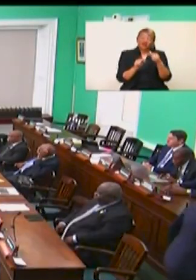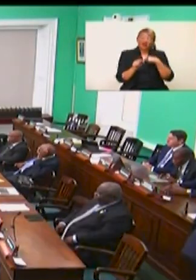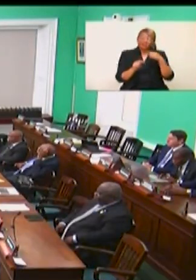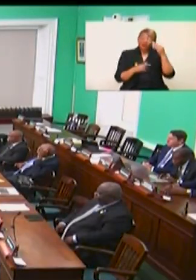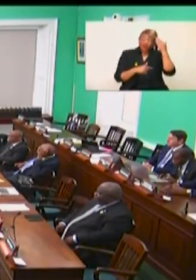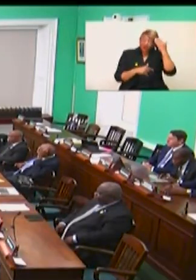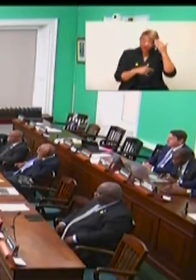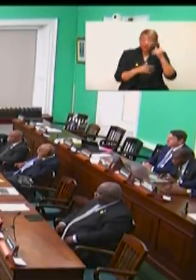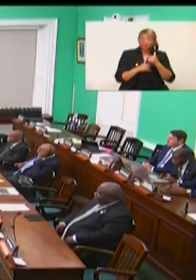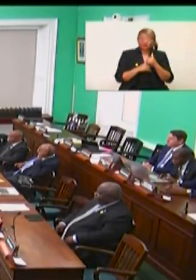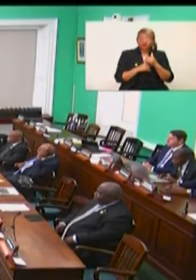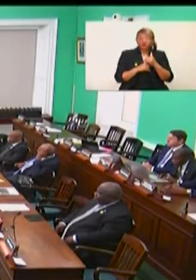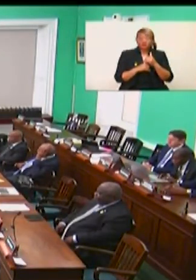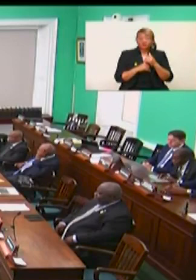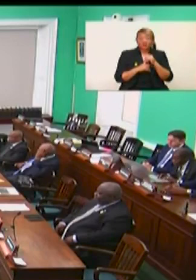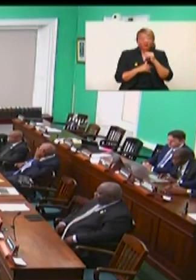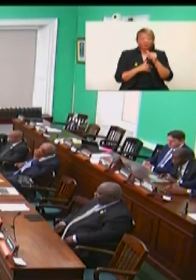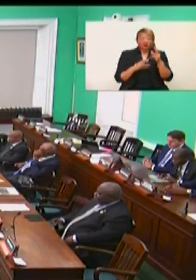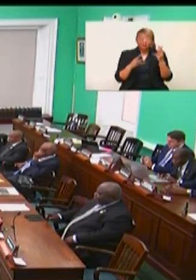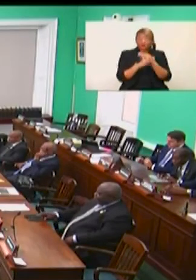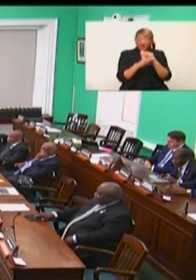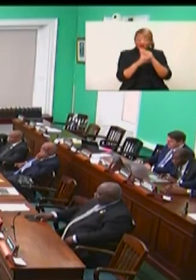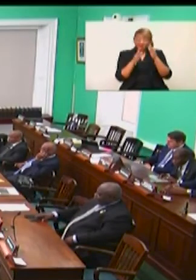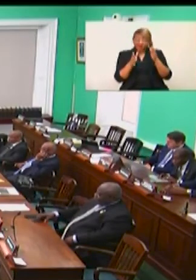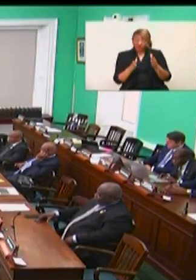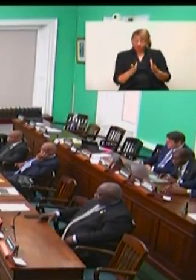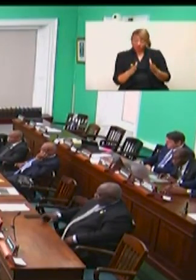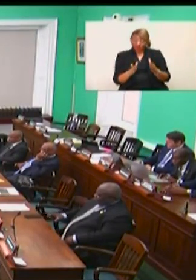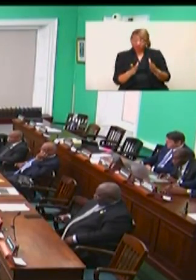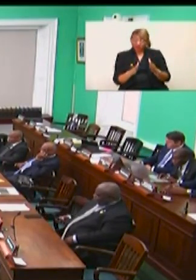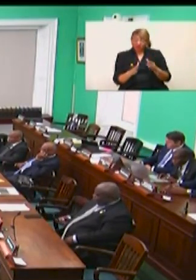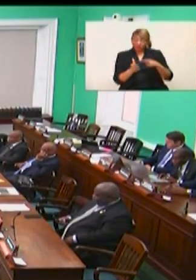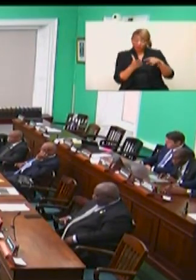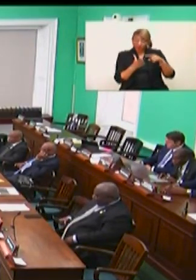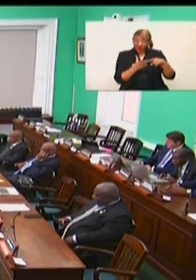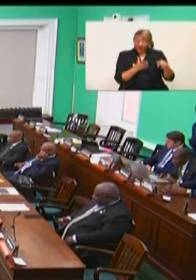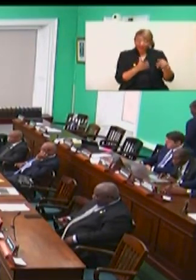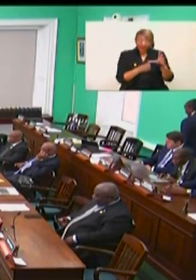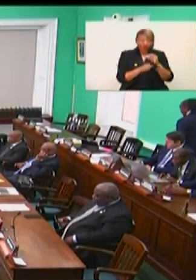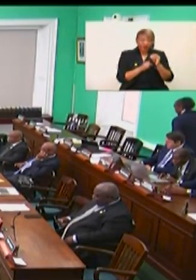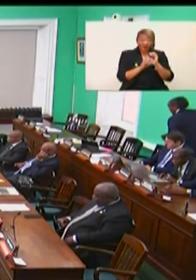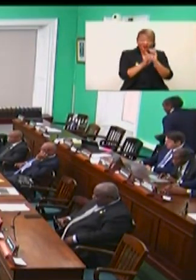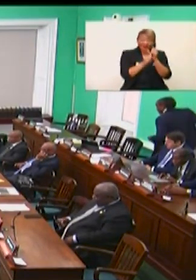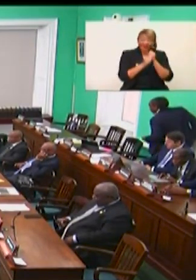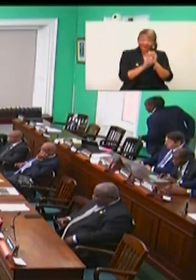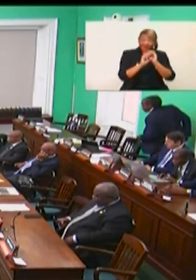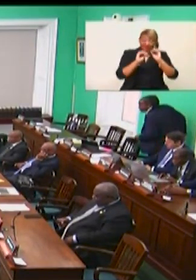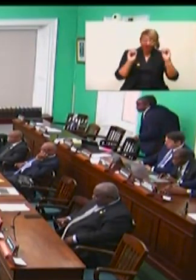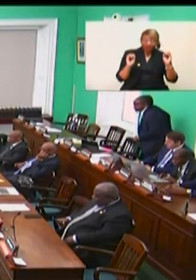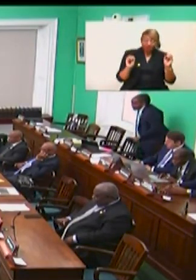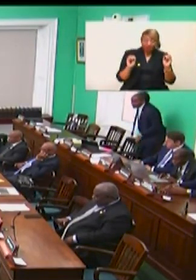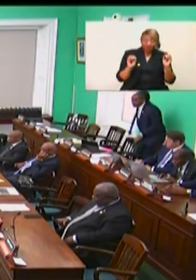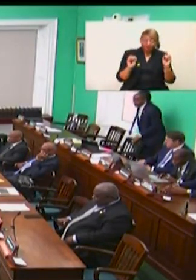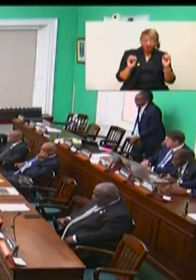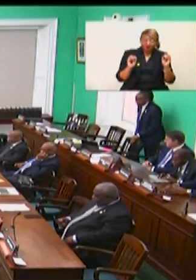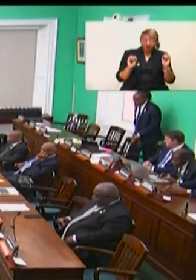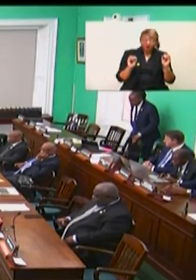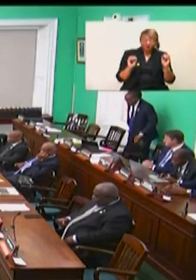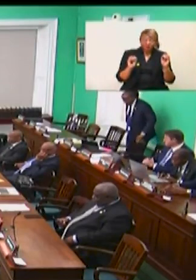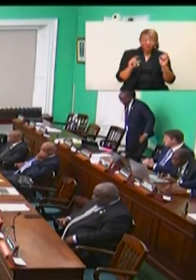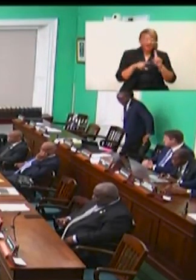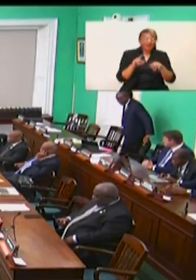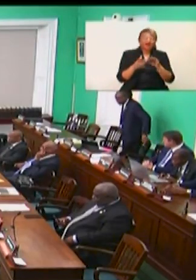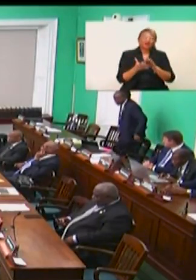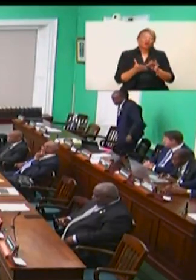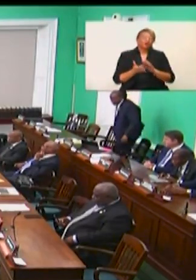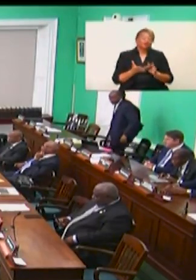my humble opinion, and like I say, I know mathematician, but the fact of the matter is if everybody paying something, then ain't nobody get nothing. You don't, that can't